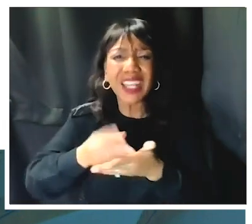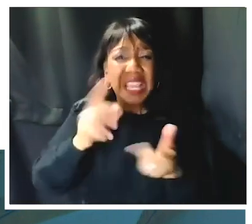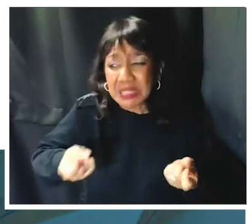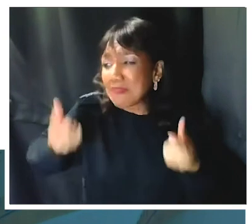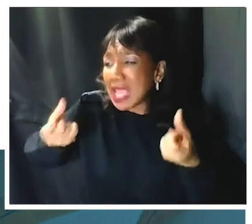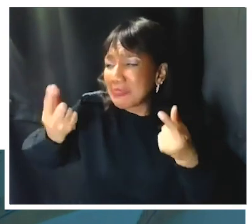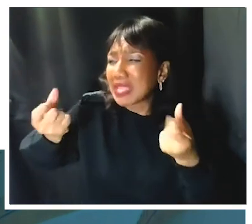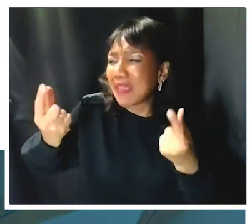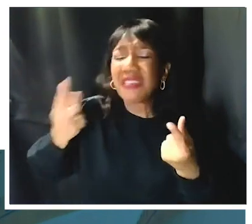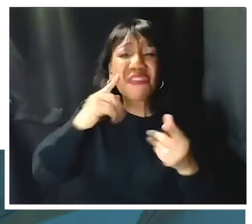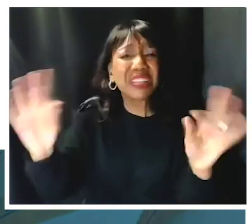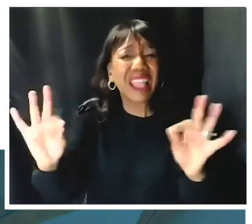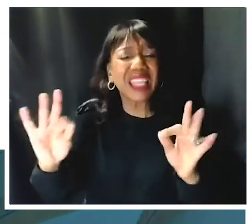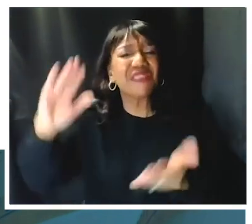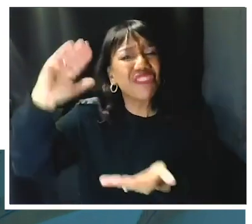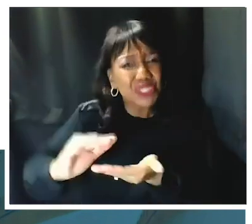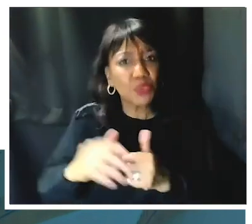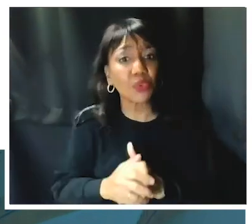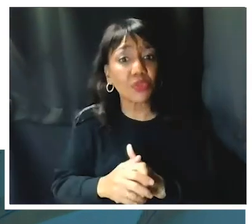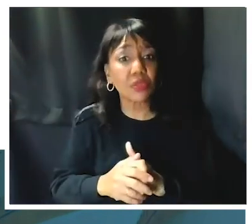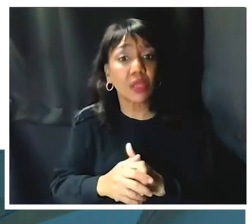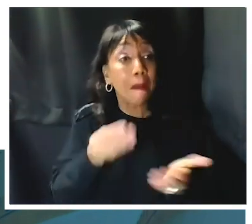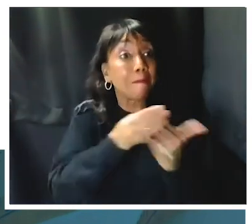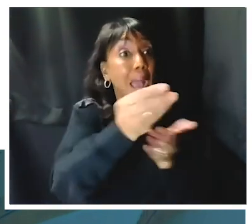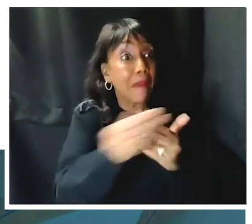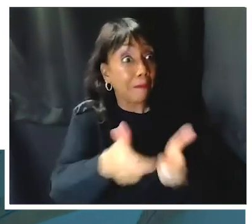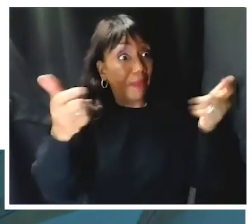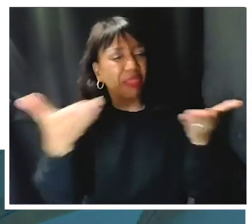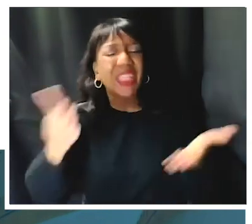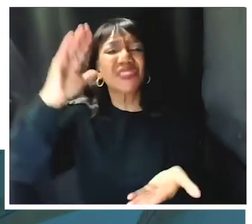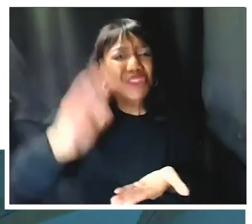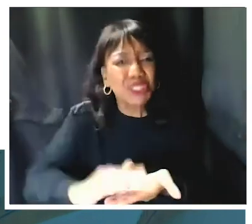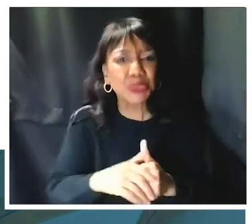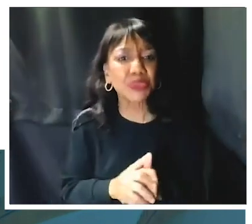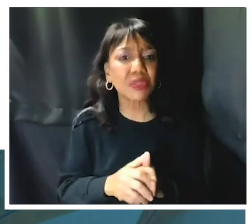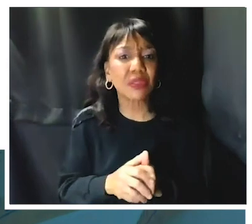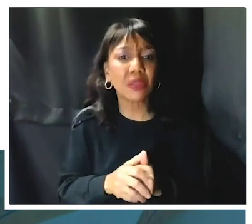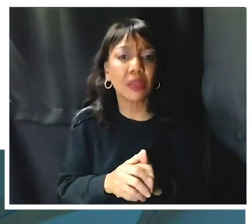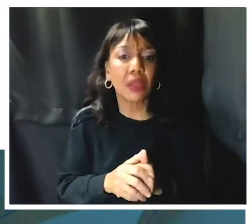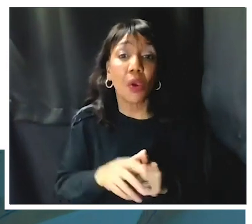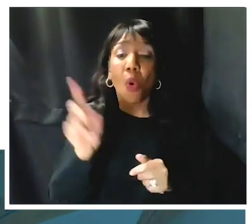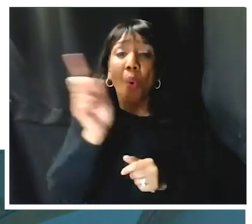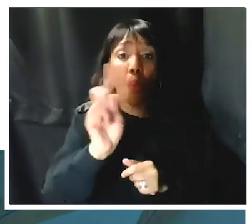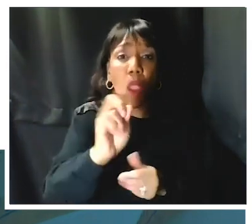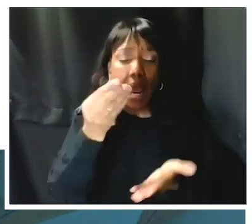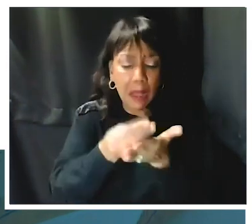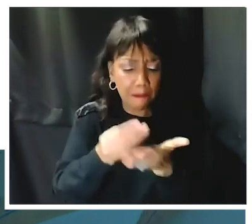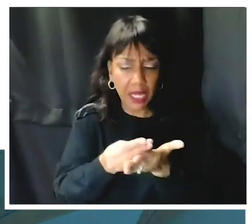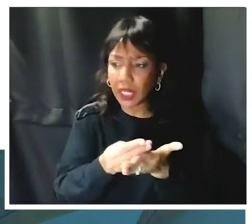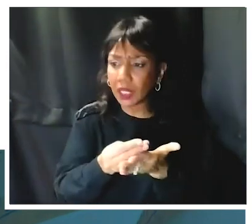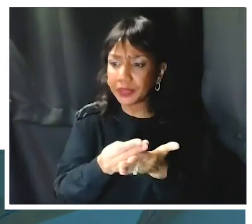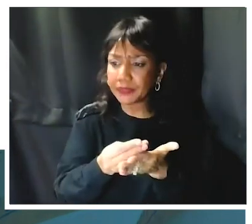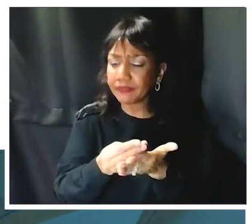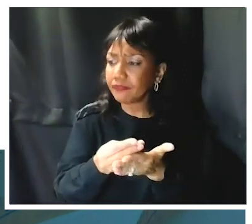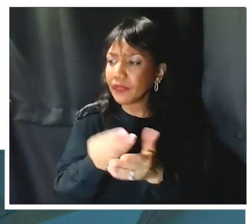unnecessary costs, reduce larger expenses, set aside where you want your money to